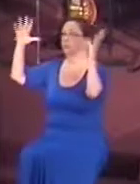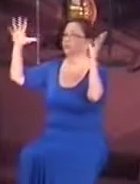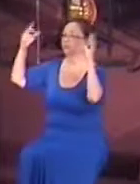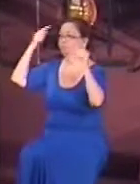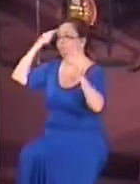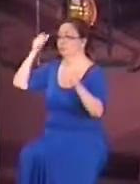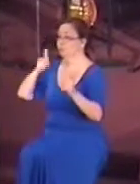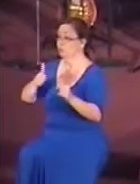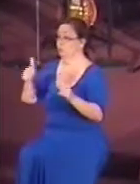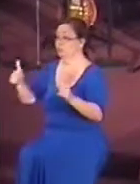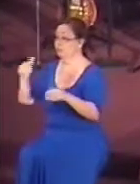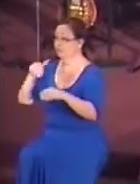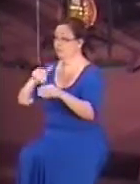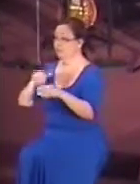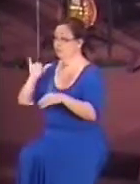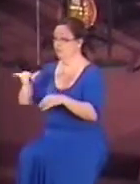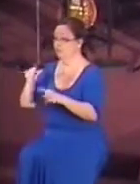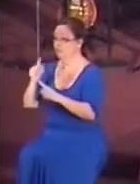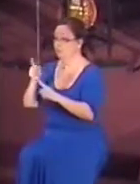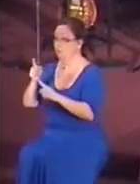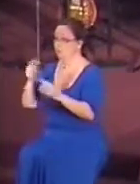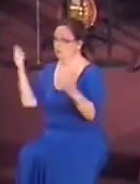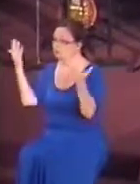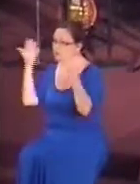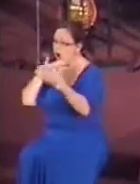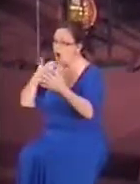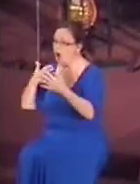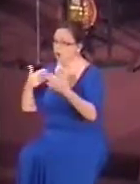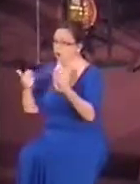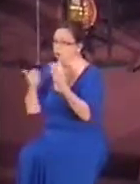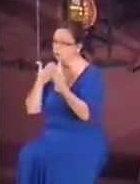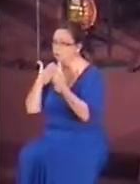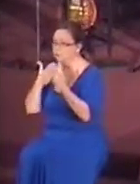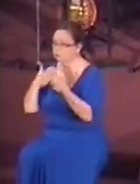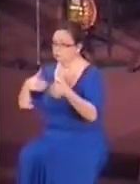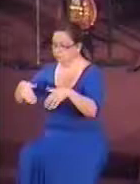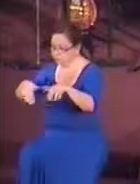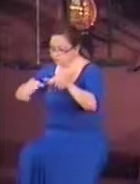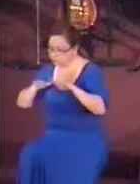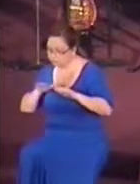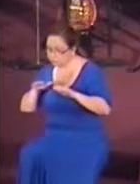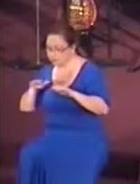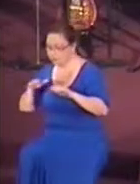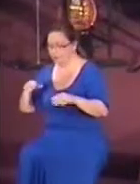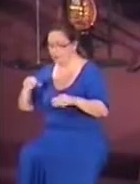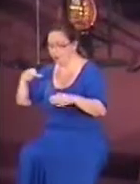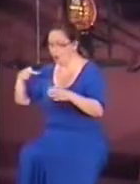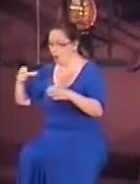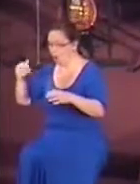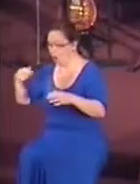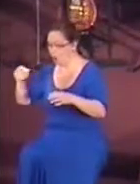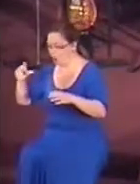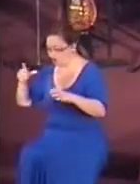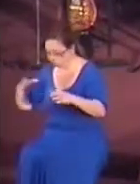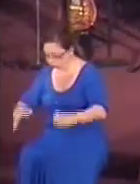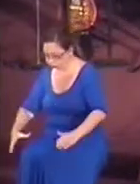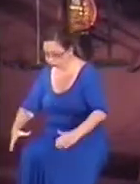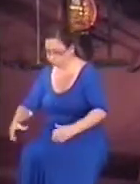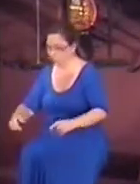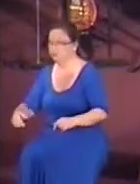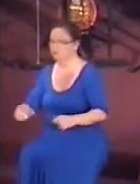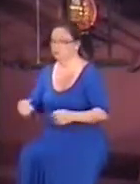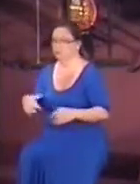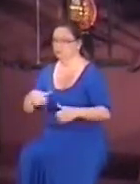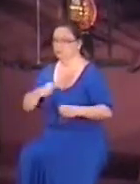think about yourself being in that moment, in a dark prison, buried in a hole underground or into a rock, and you have this emotional